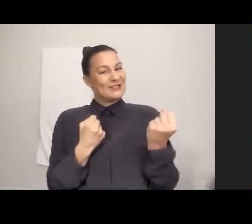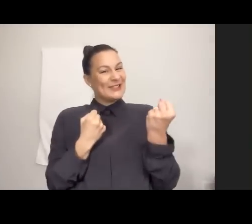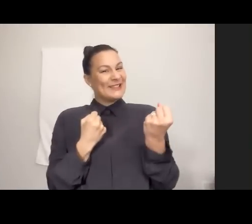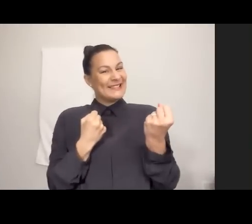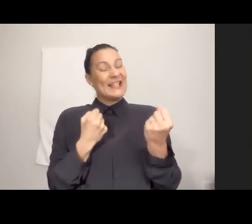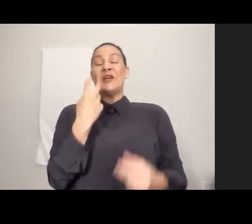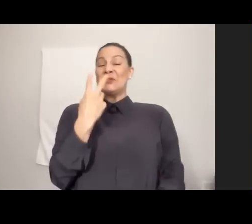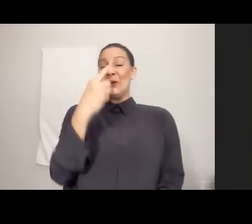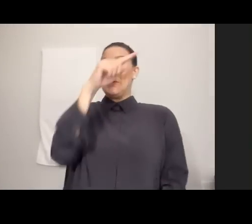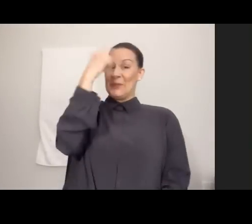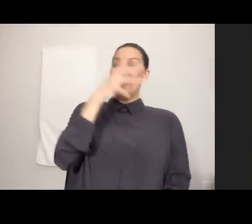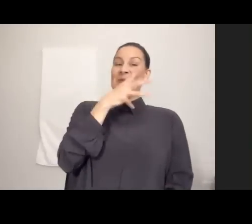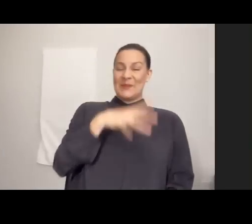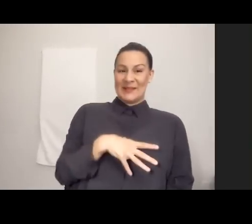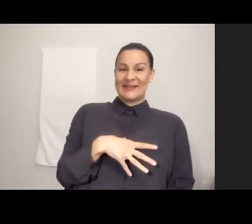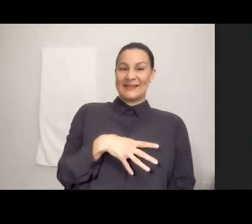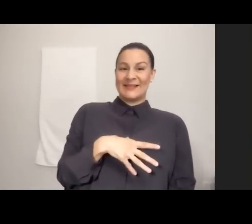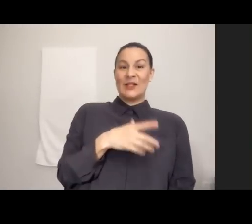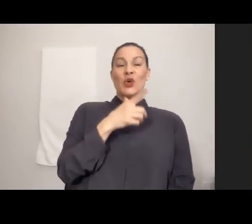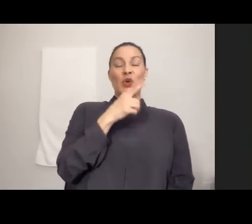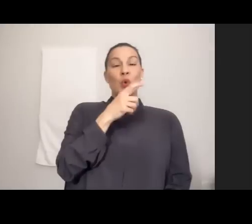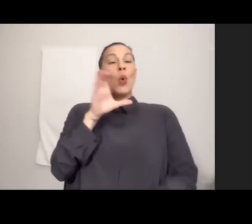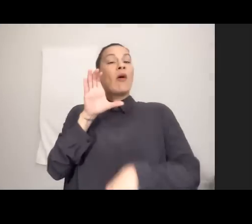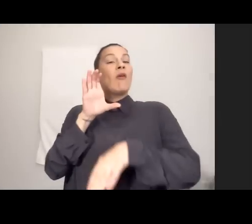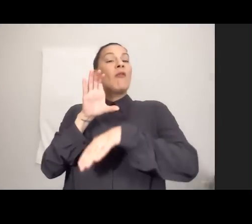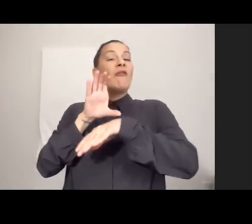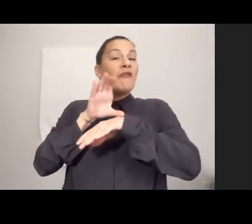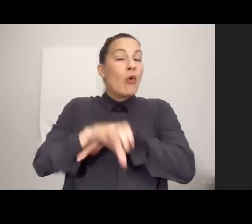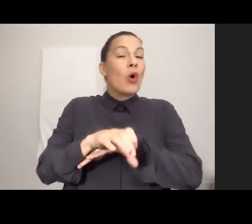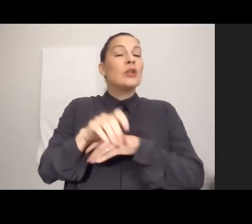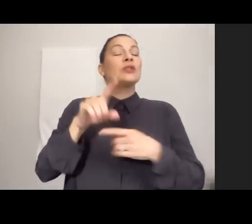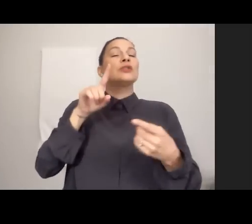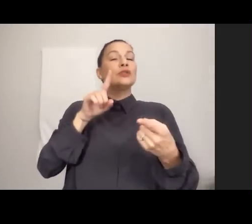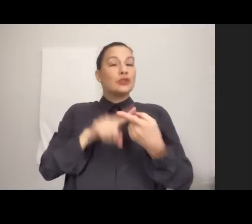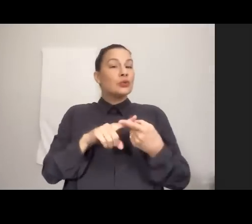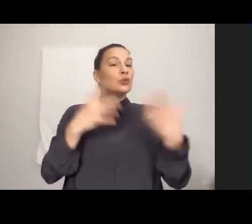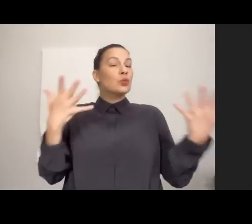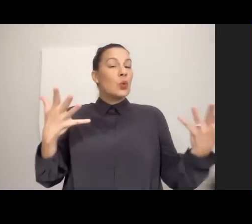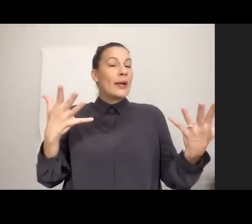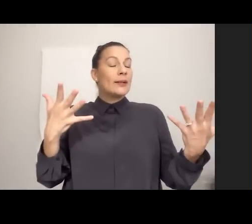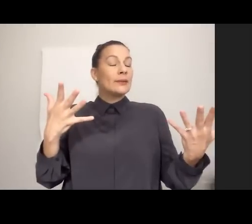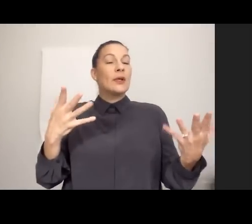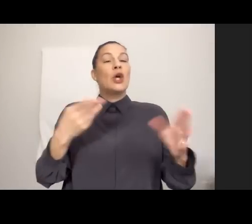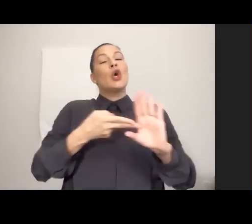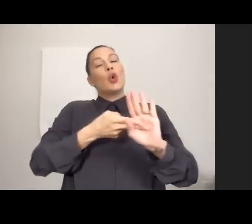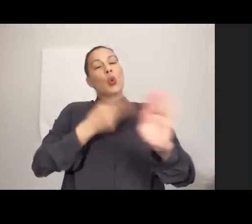Black women that are forced to quit sex work due to coronavirus.